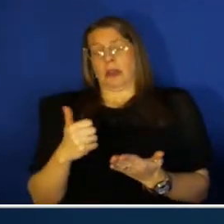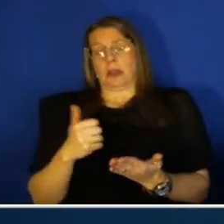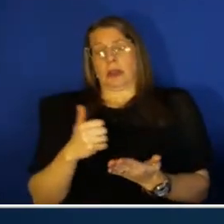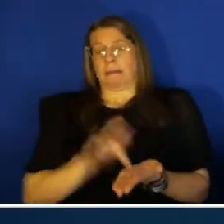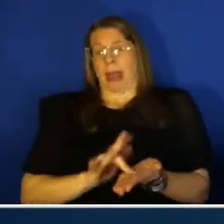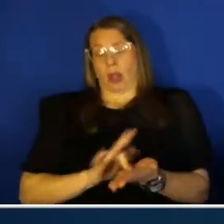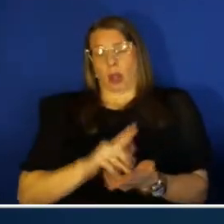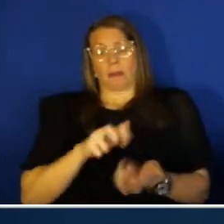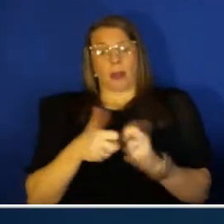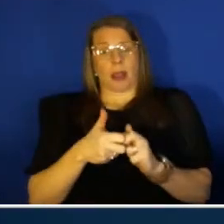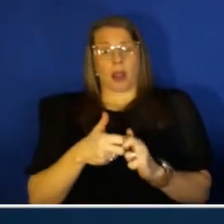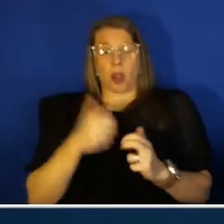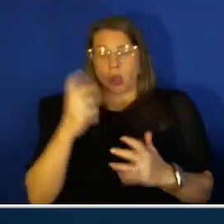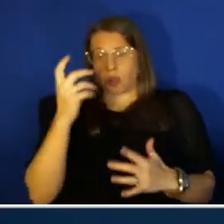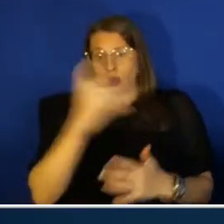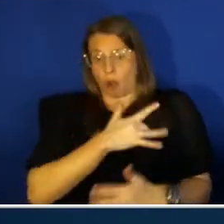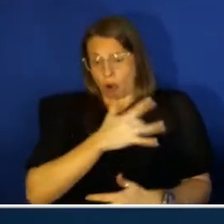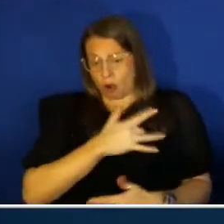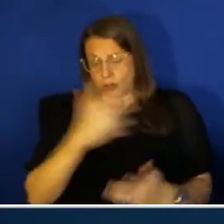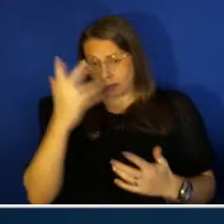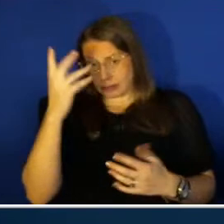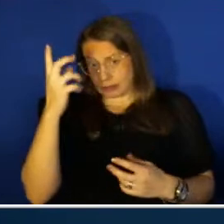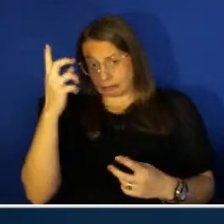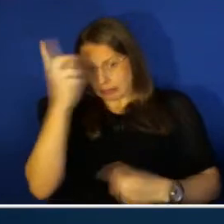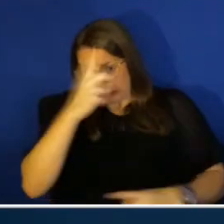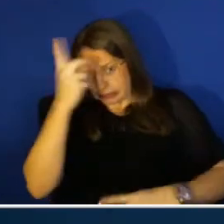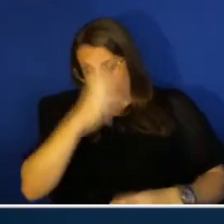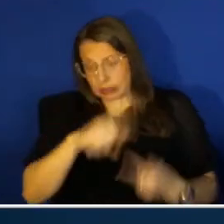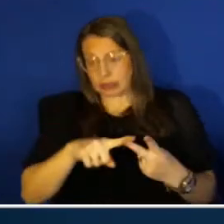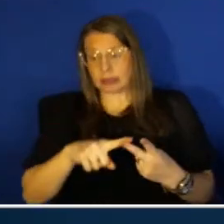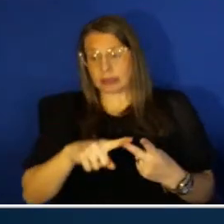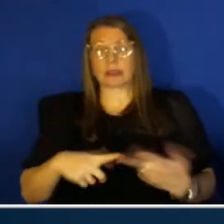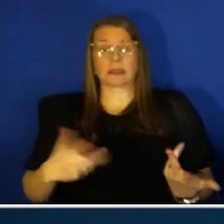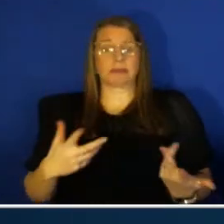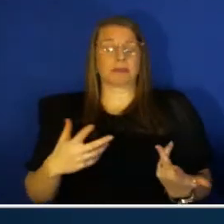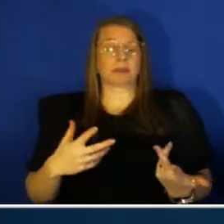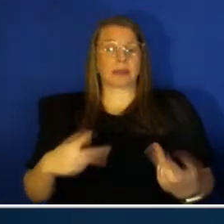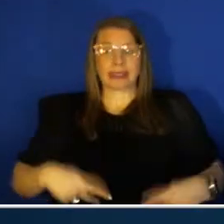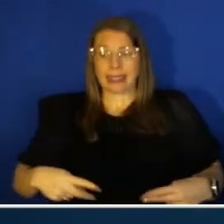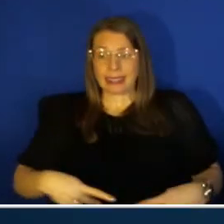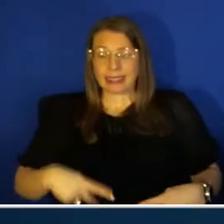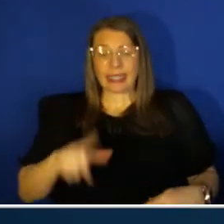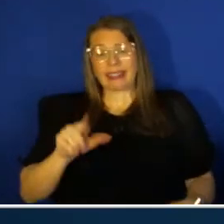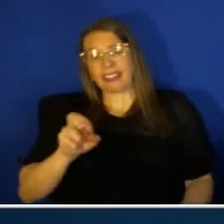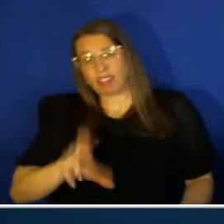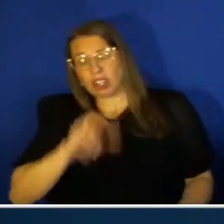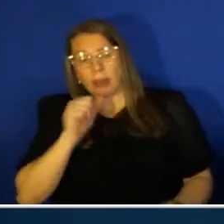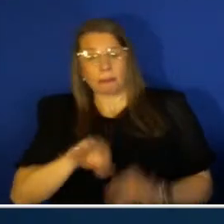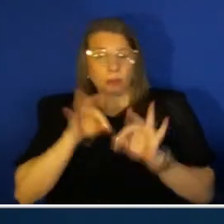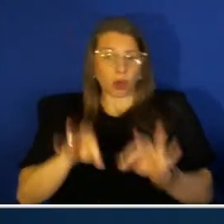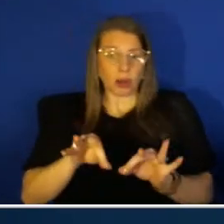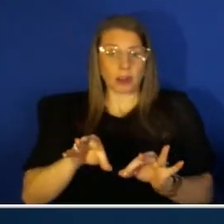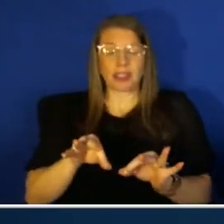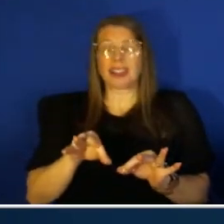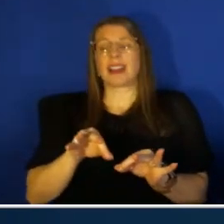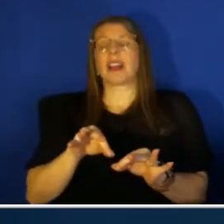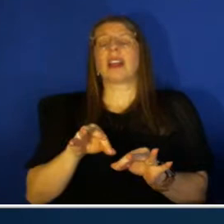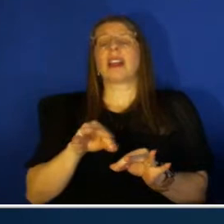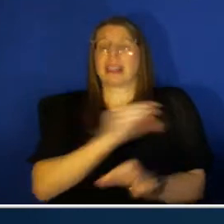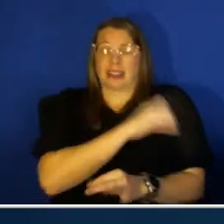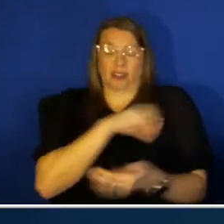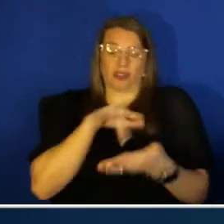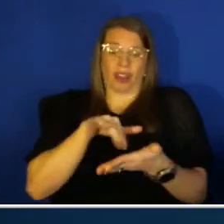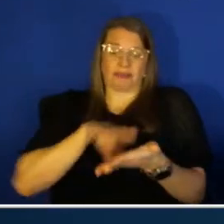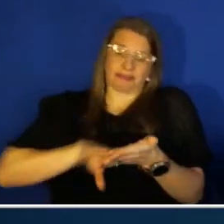heart disease, or maybe your kidney's not perfect, your liver's not perfect. And sometimes, historically, clinical trials have excluded patients who are